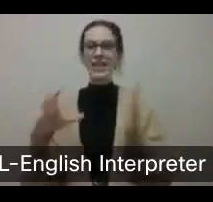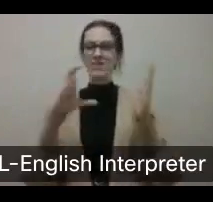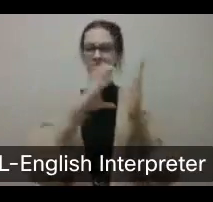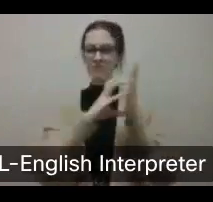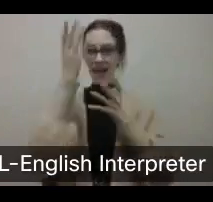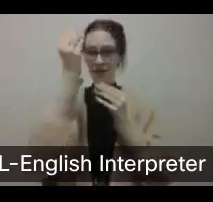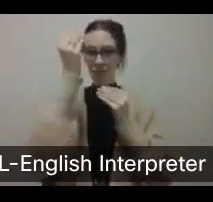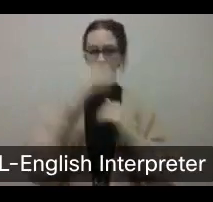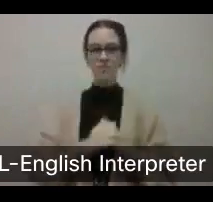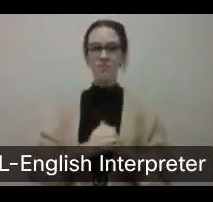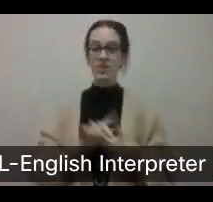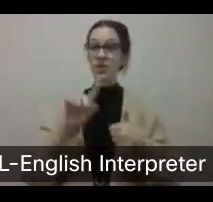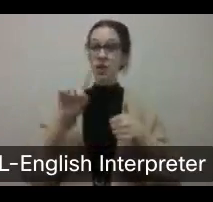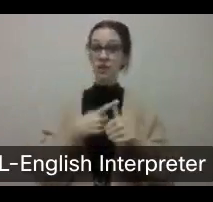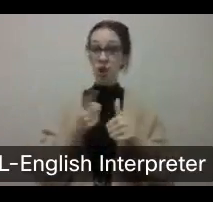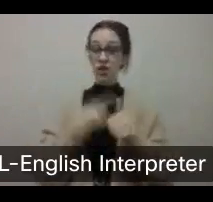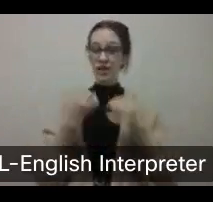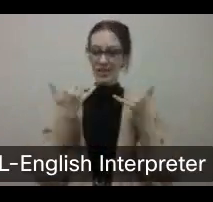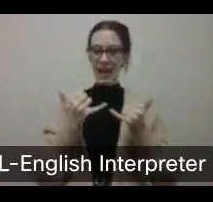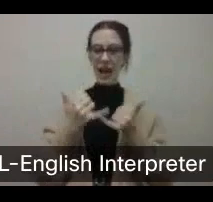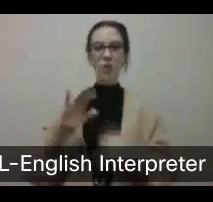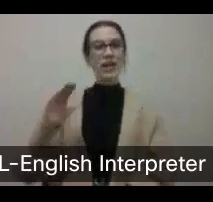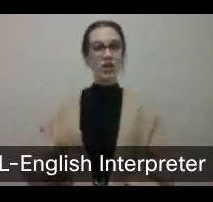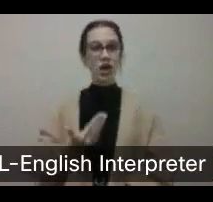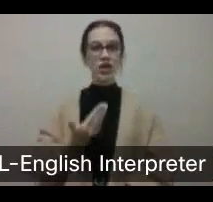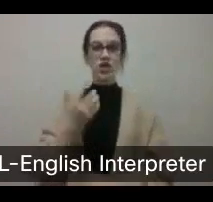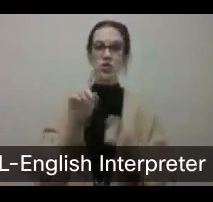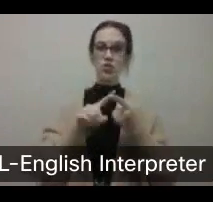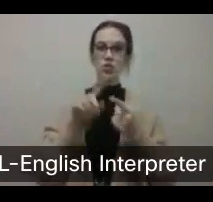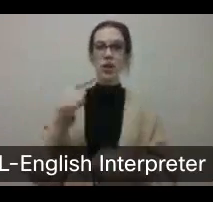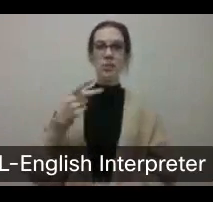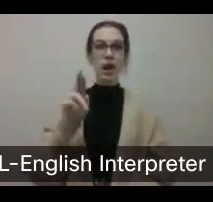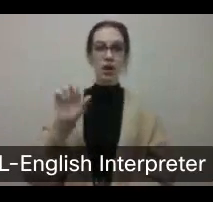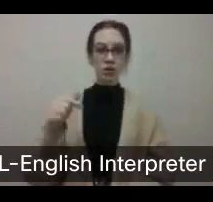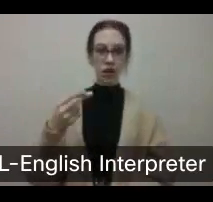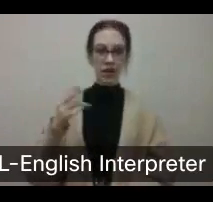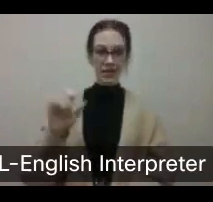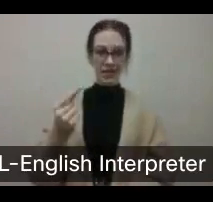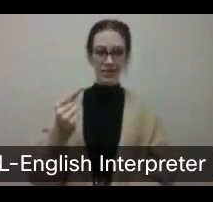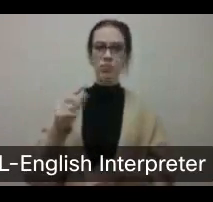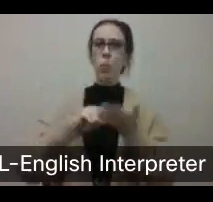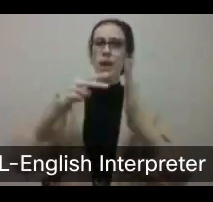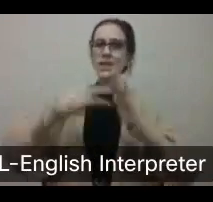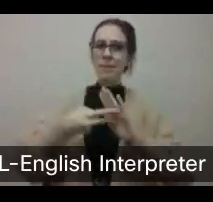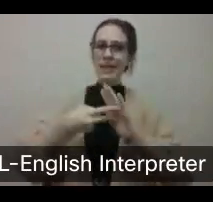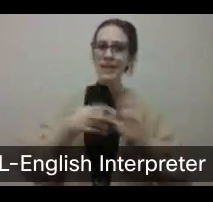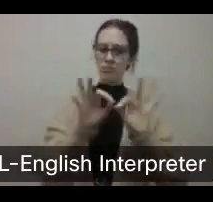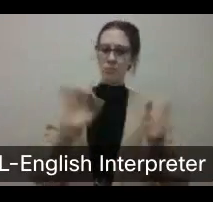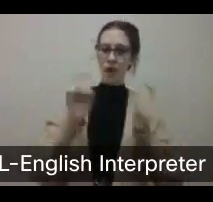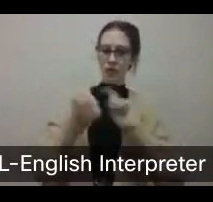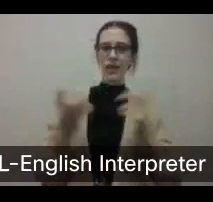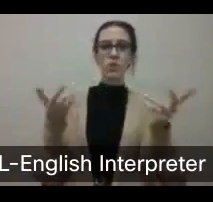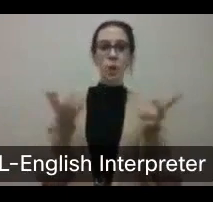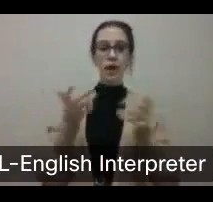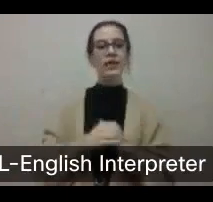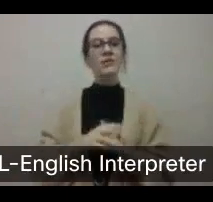First of all, introduction to paraphrasing. Well, what is paraphrasing? What do we mean by that? Very basically, it